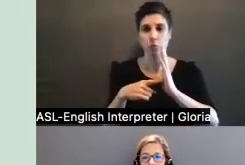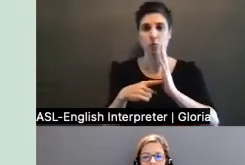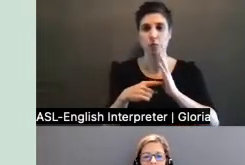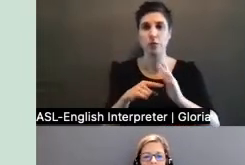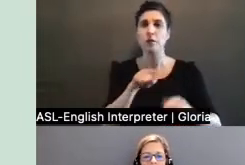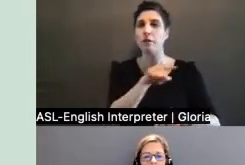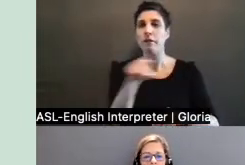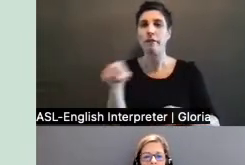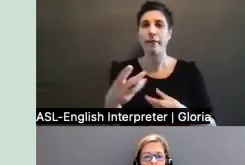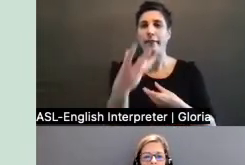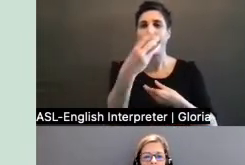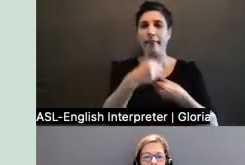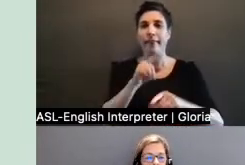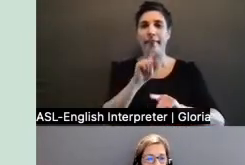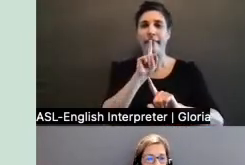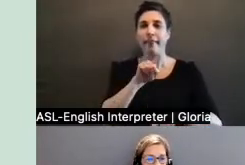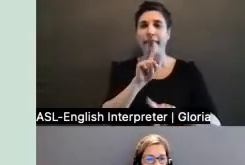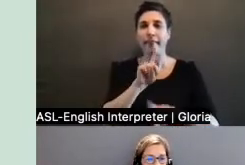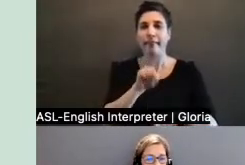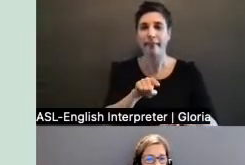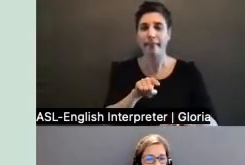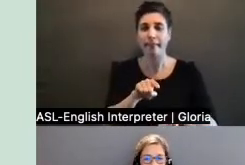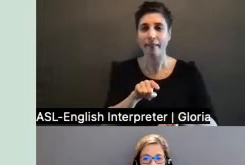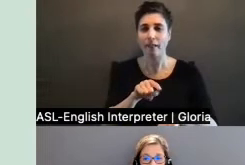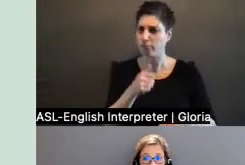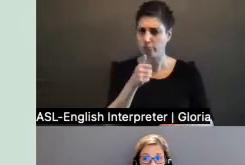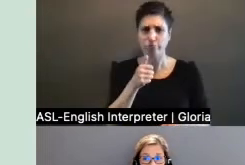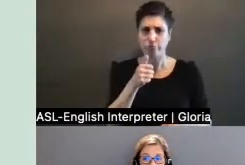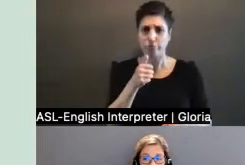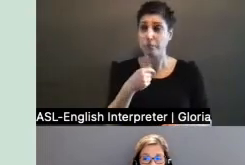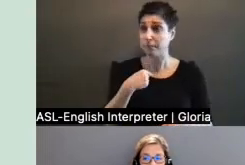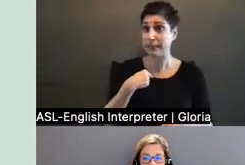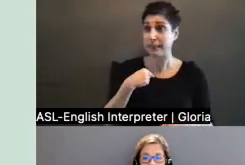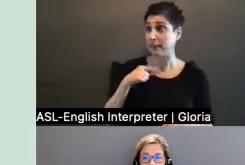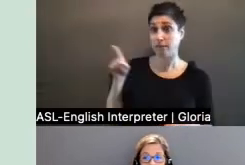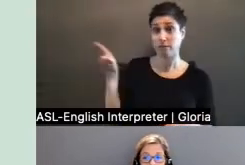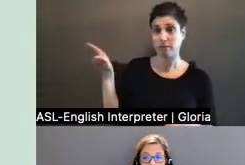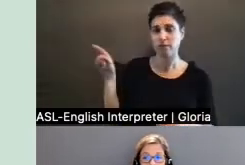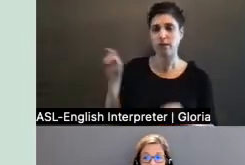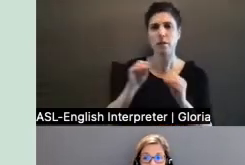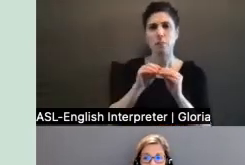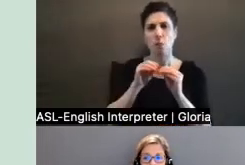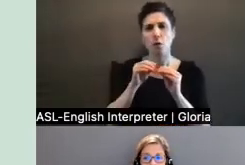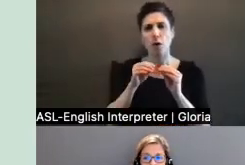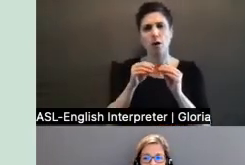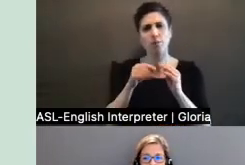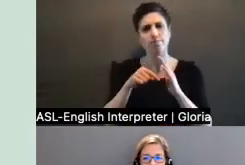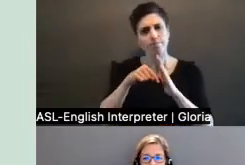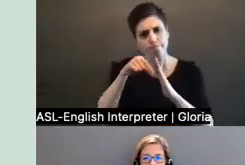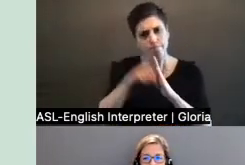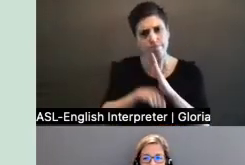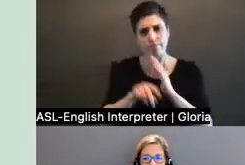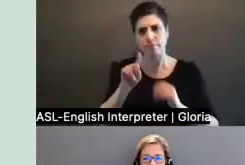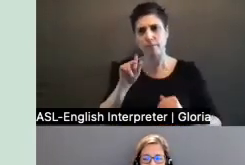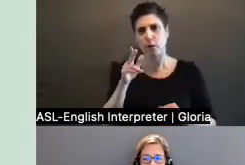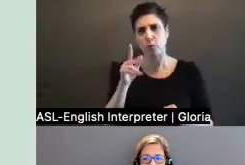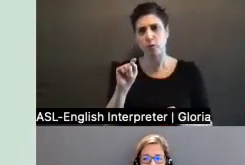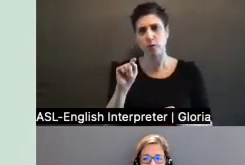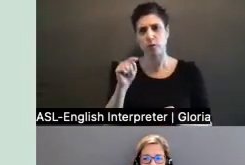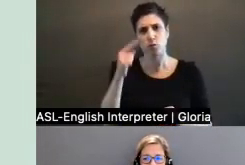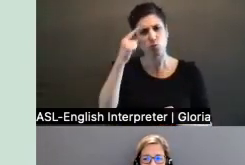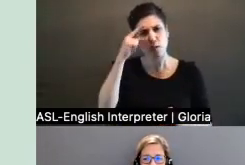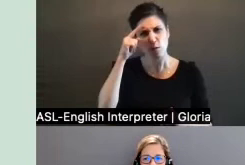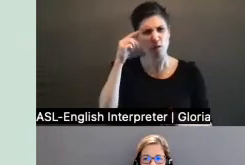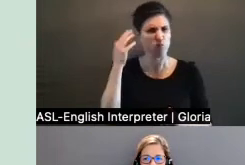what I wanted to do is to also take you a bit more behind the scenes and give you a bit of a quick rundown on what the tool is about,